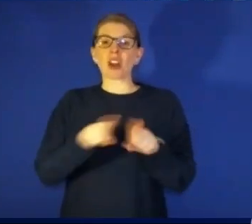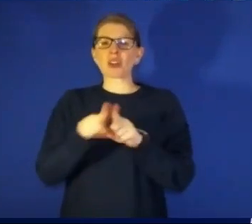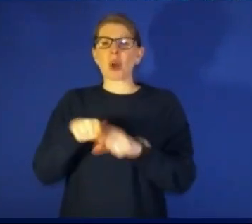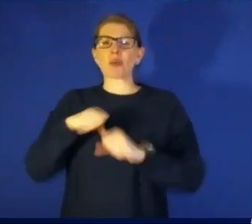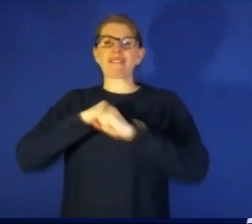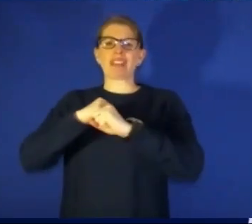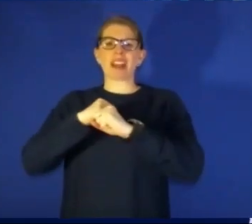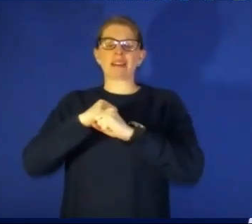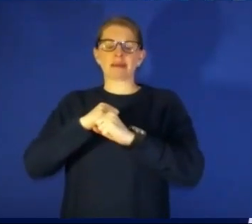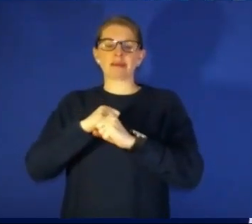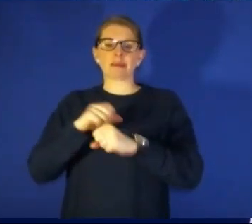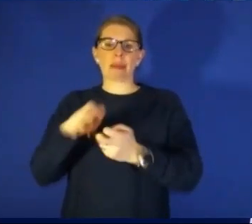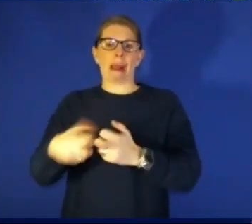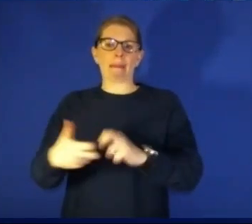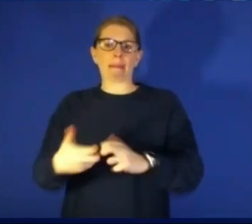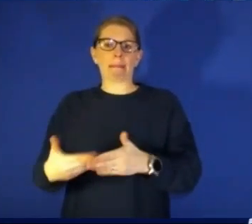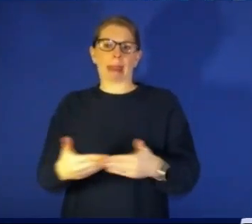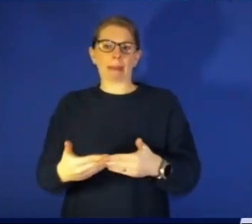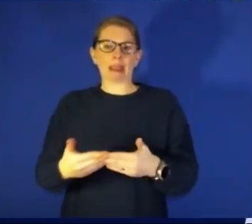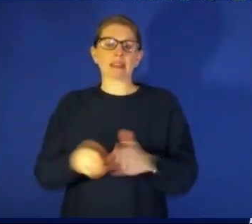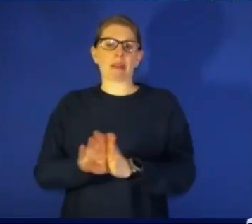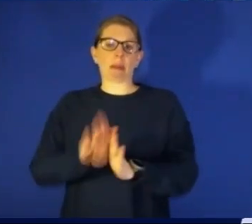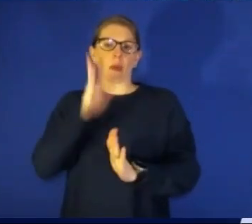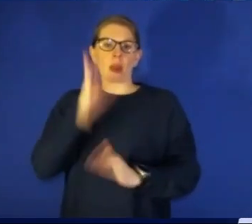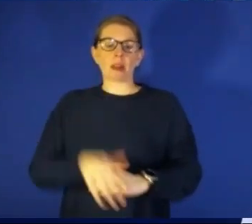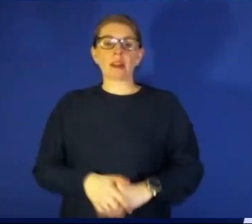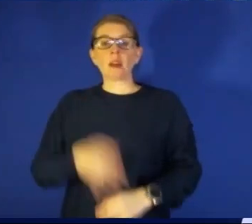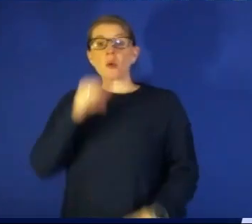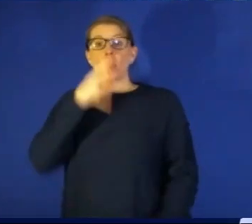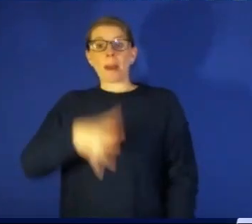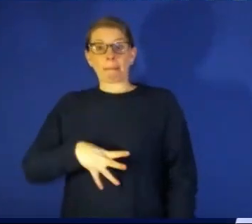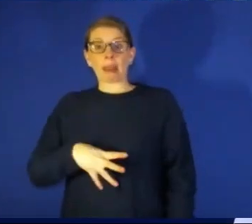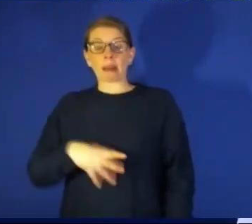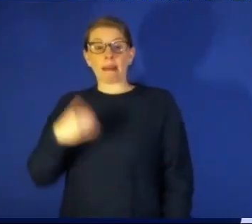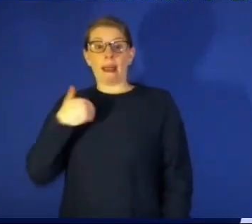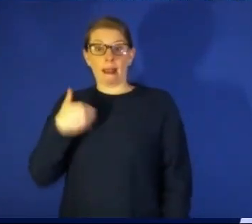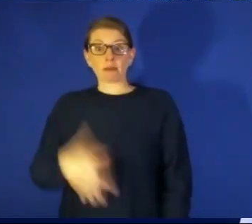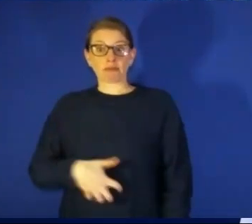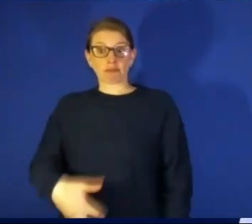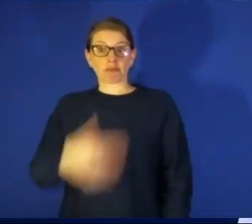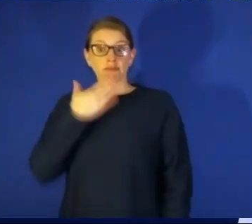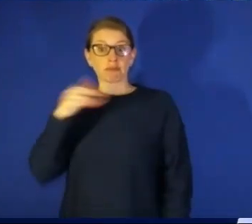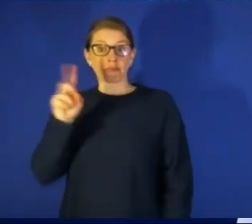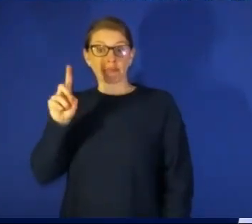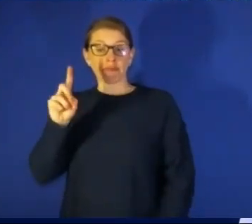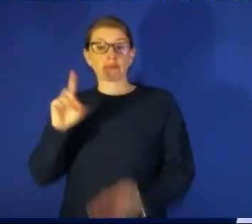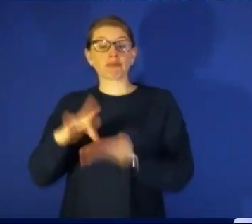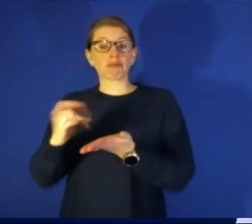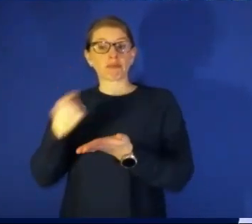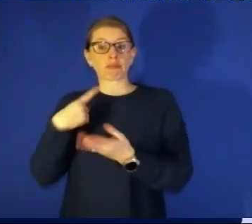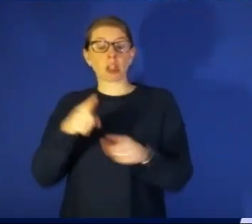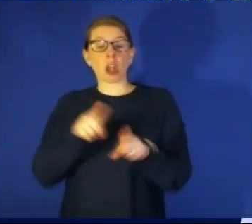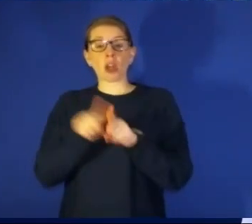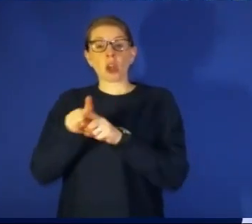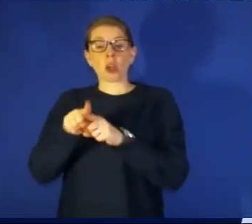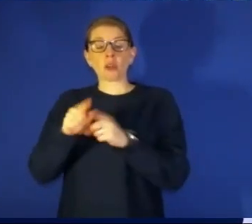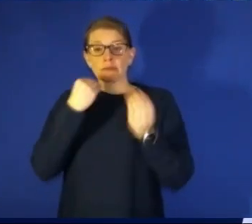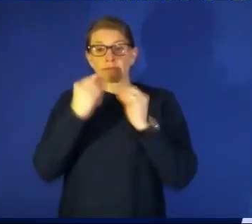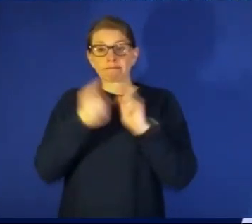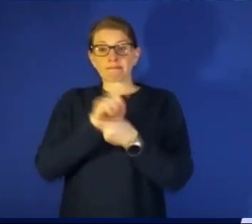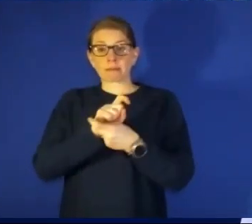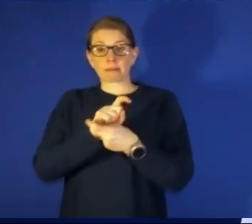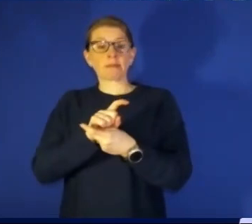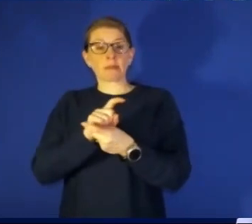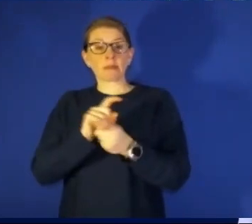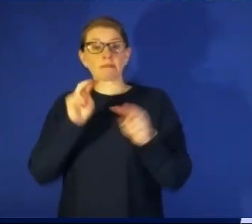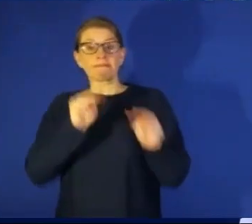women who have gestational diabetes that are treated with diet, certain medications, and closer observations generally have a healthy